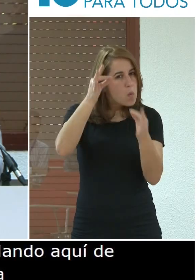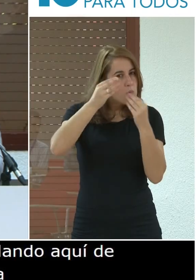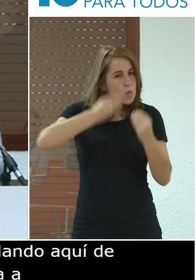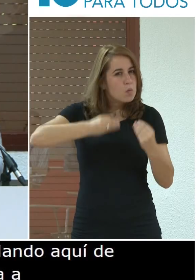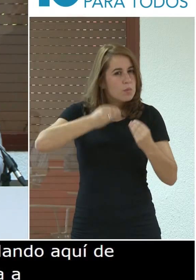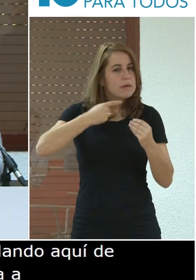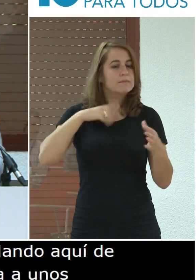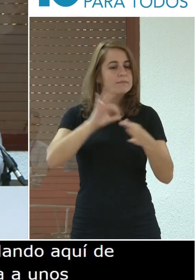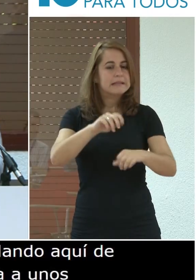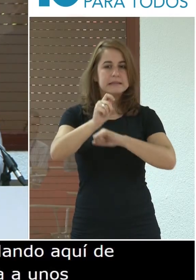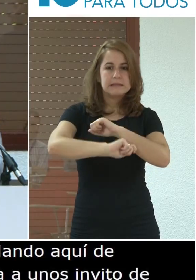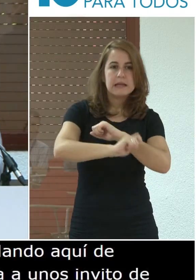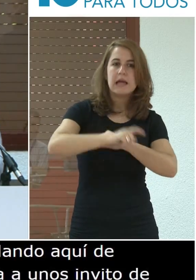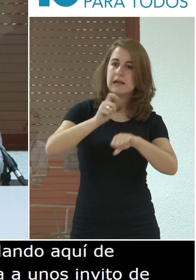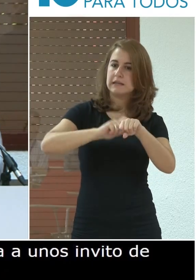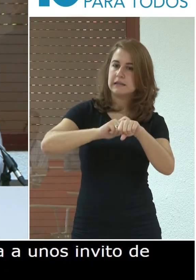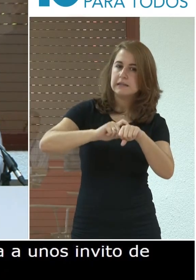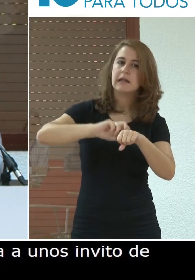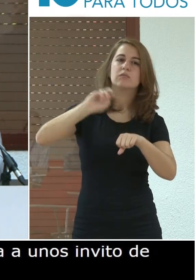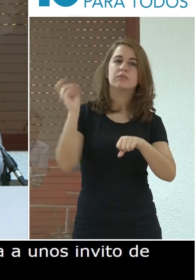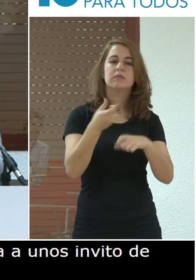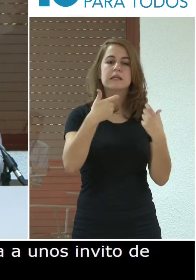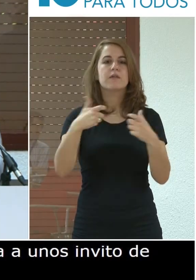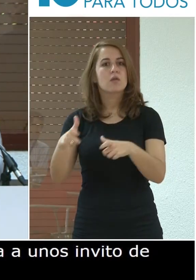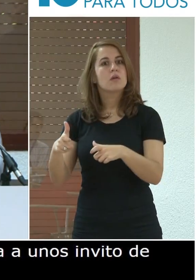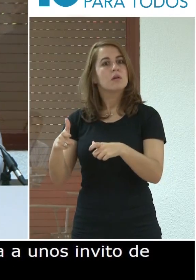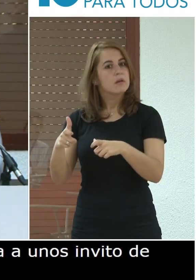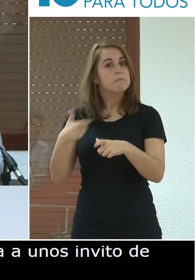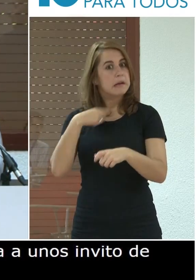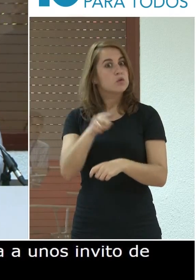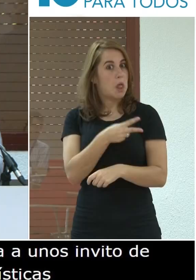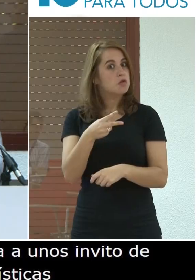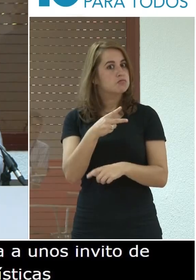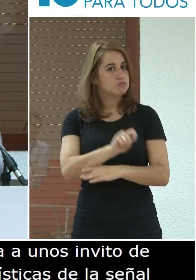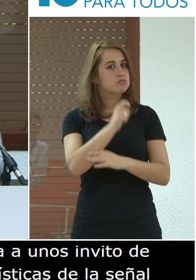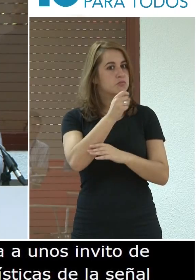I mean, some work has been done in great detail, but